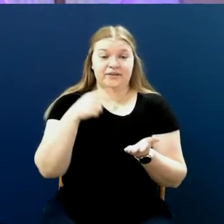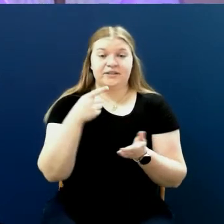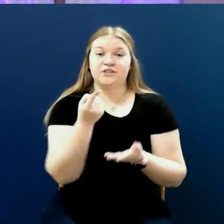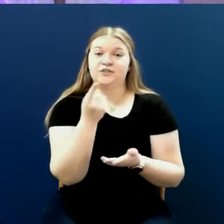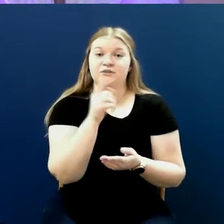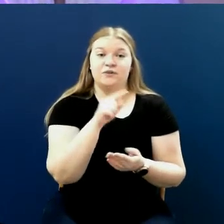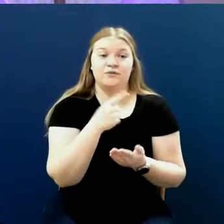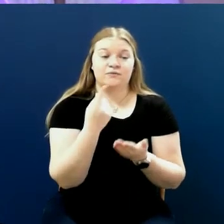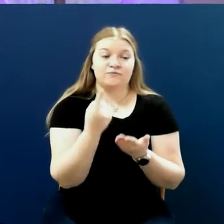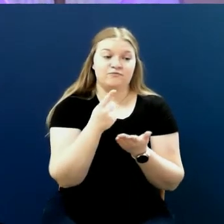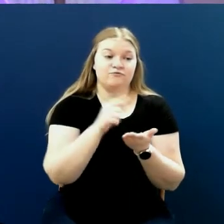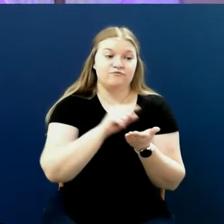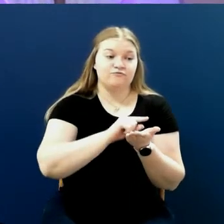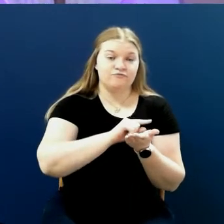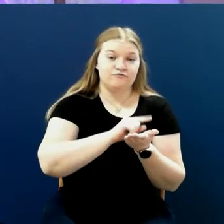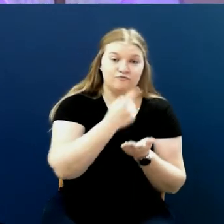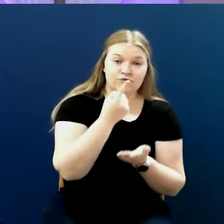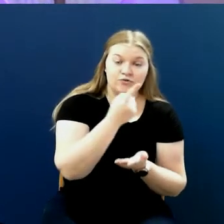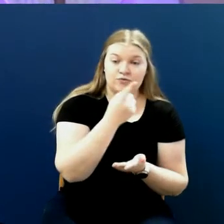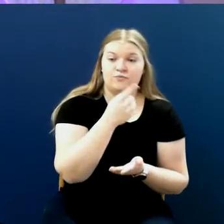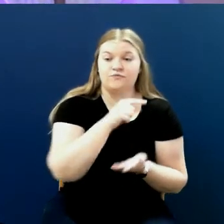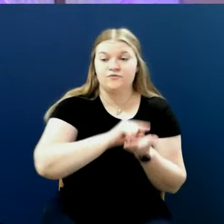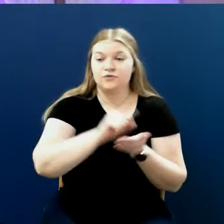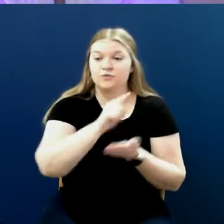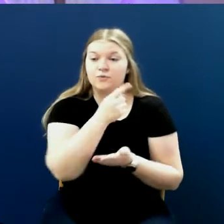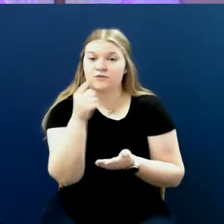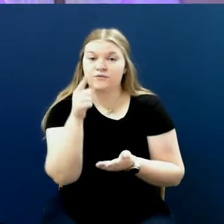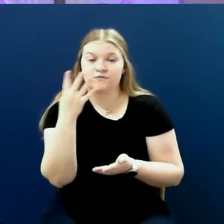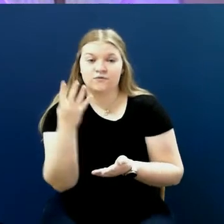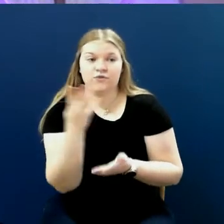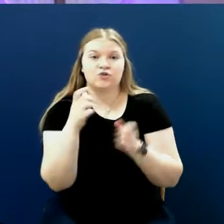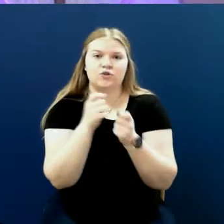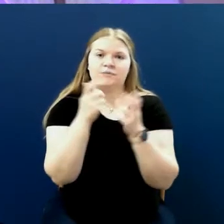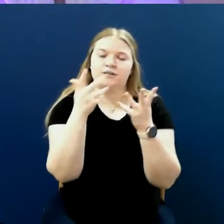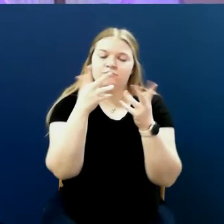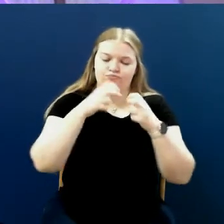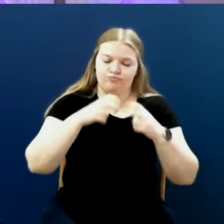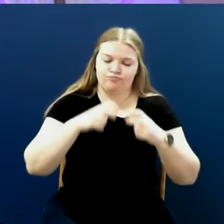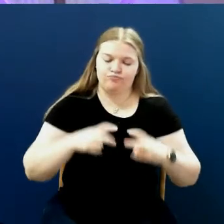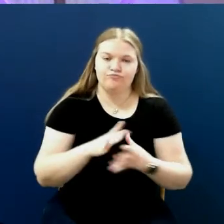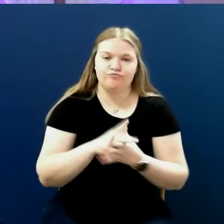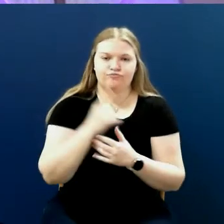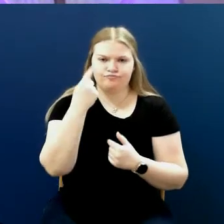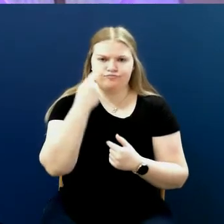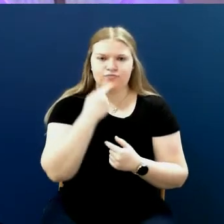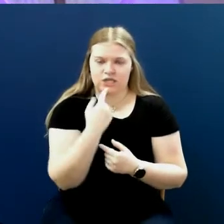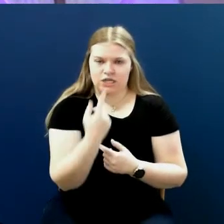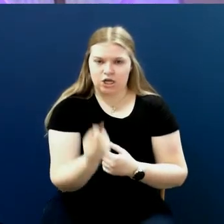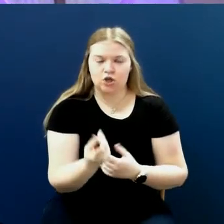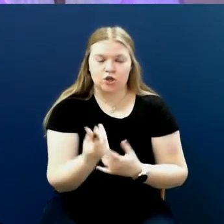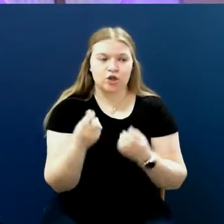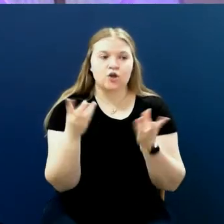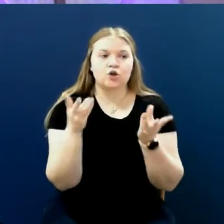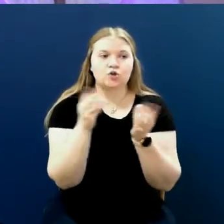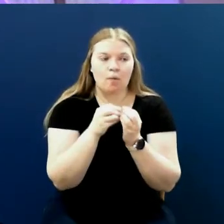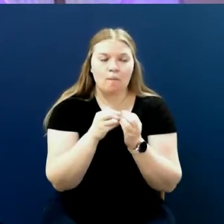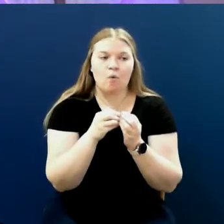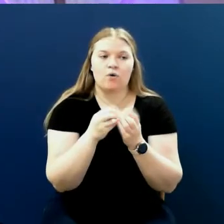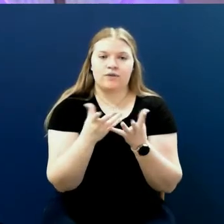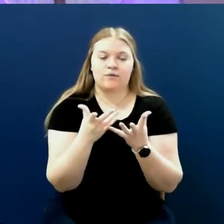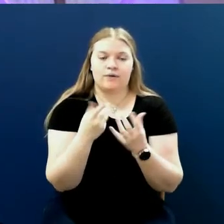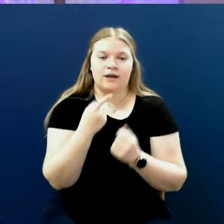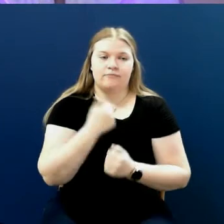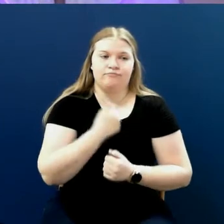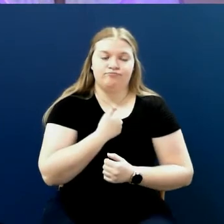four verses. I'm not going to do that, but there's so much depth in there. And I'm just acknowledging to you that there's more depth in there than what I'm